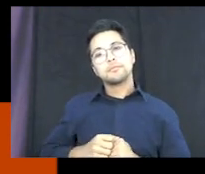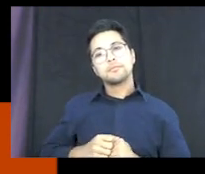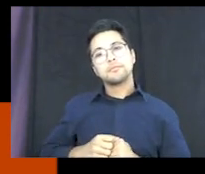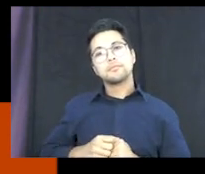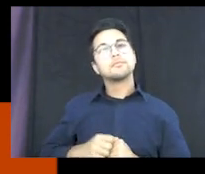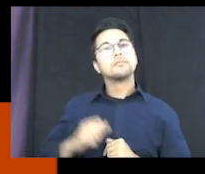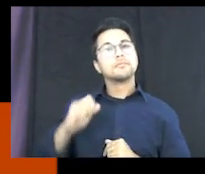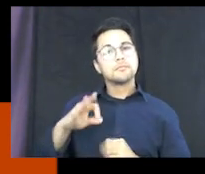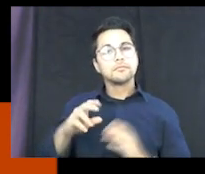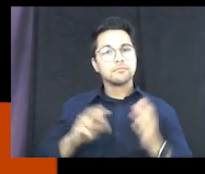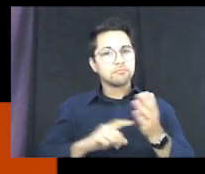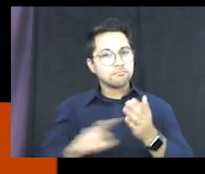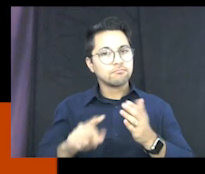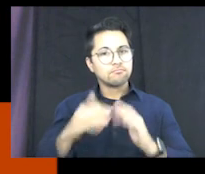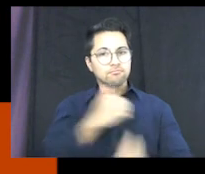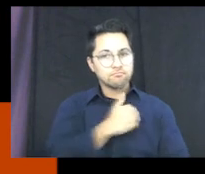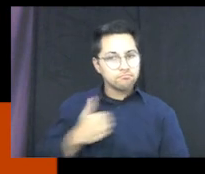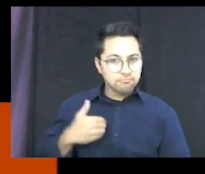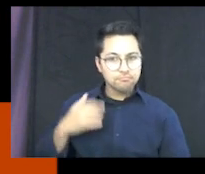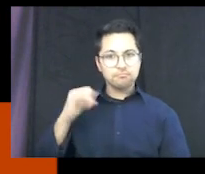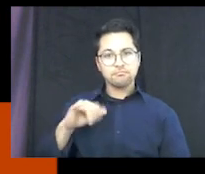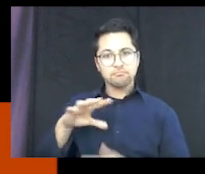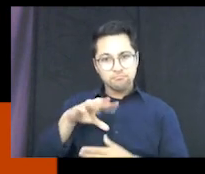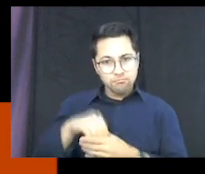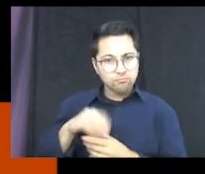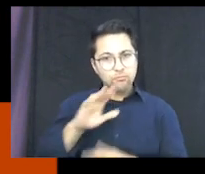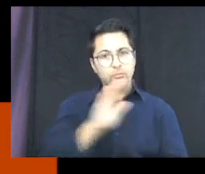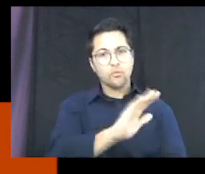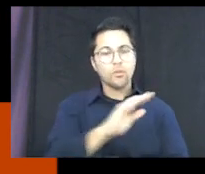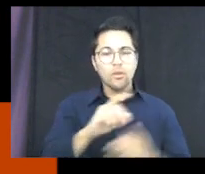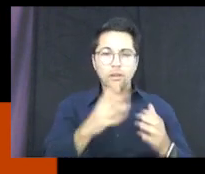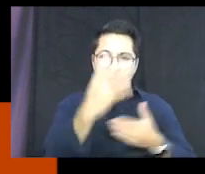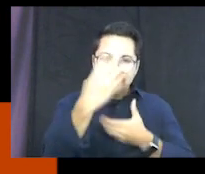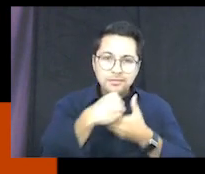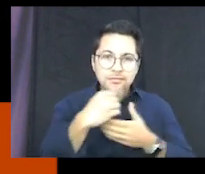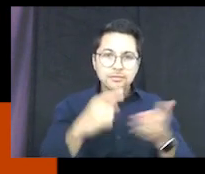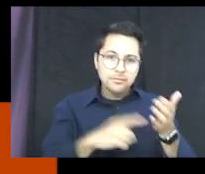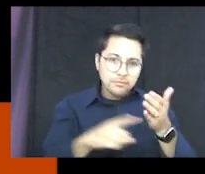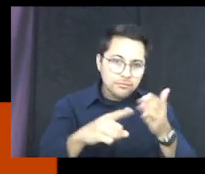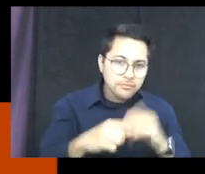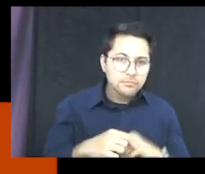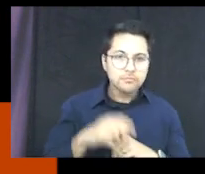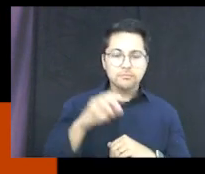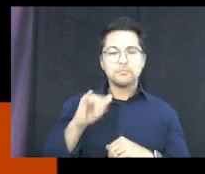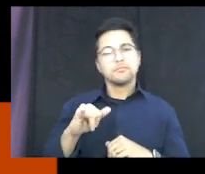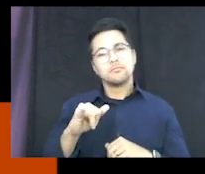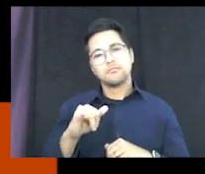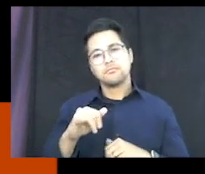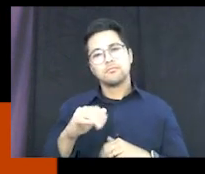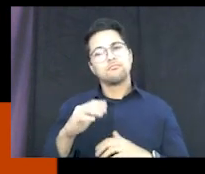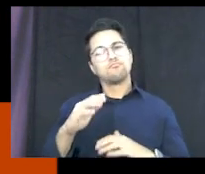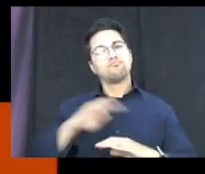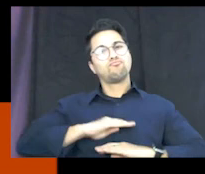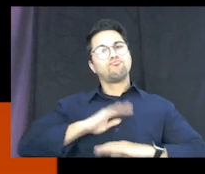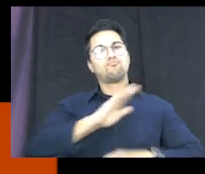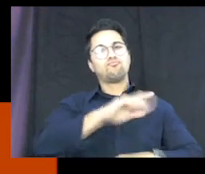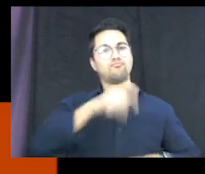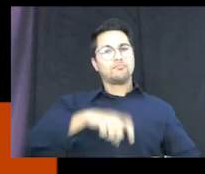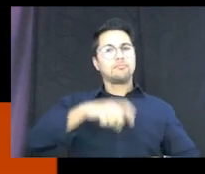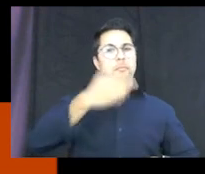minority members that are part of your autistic subtype that suits your needs better.